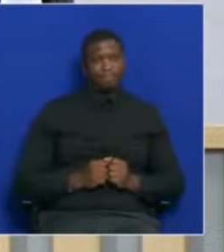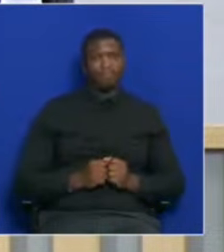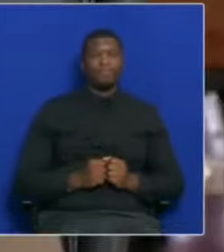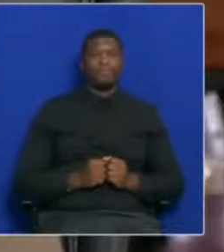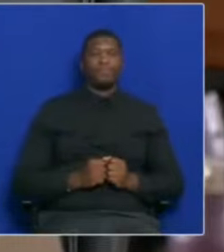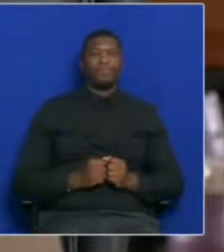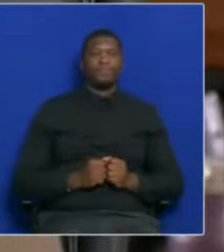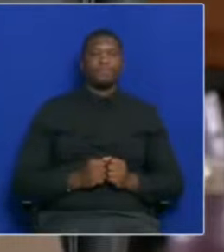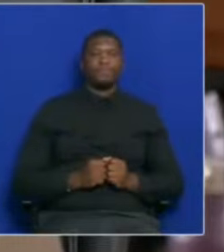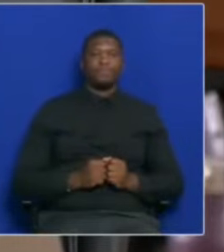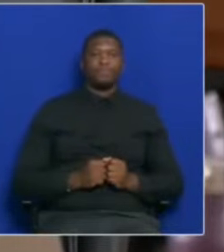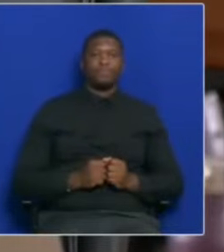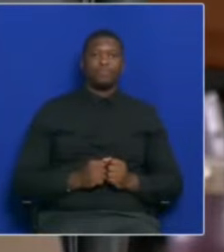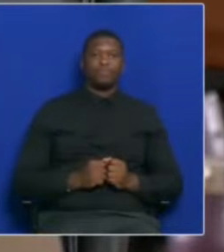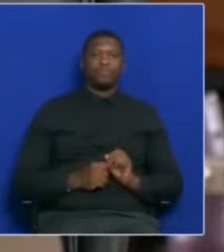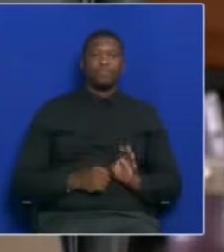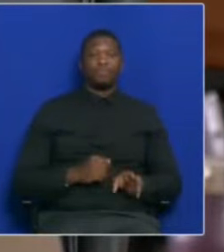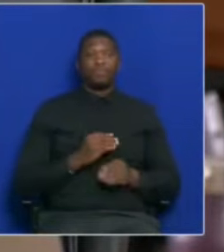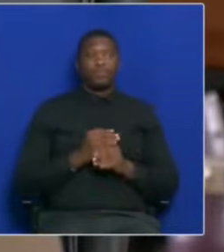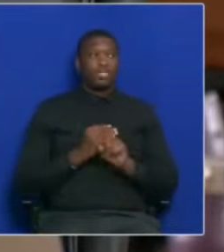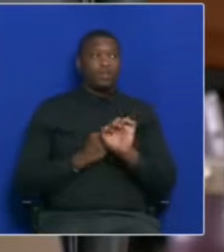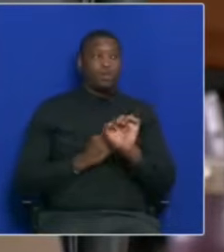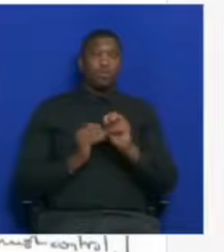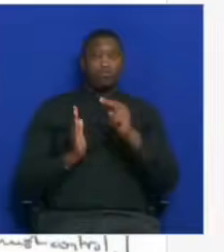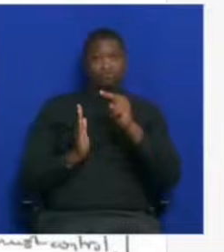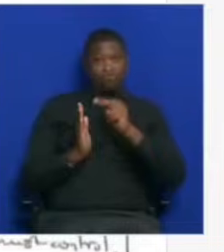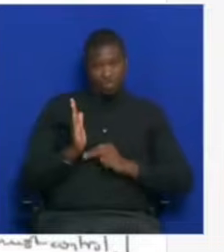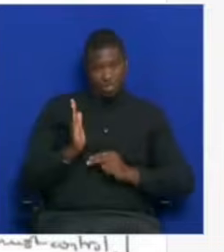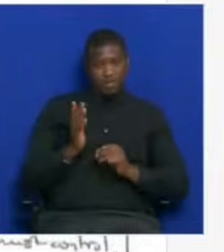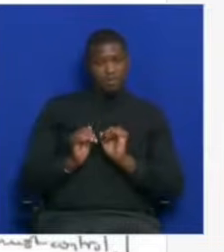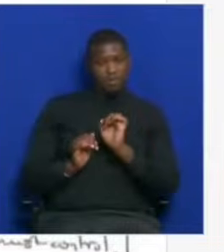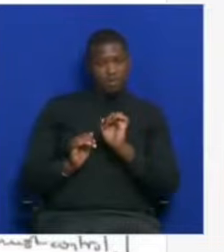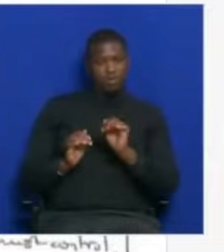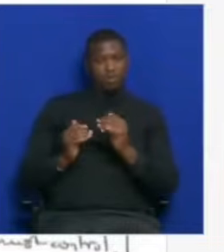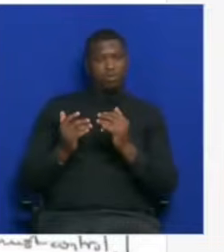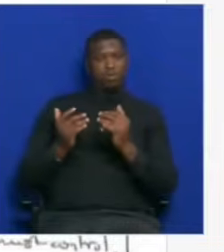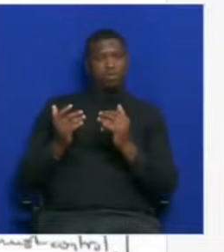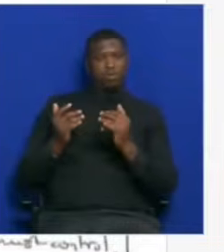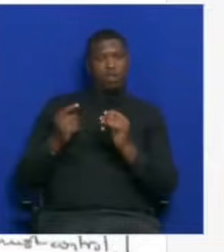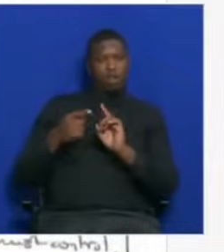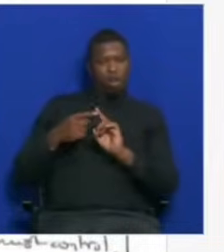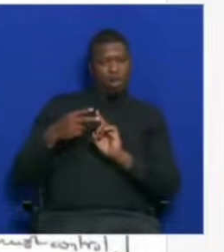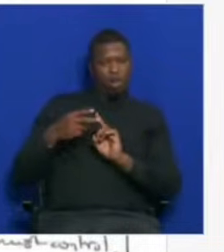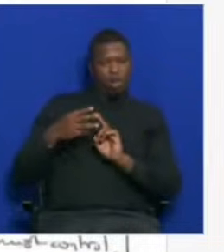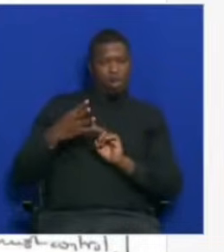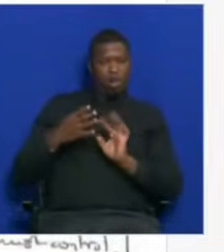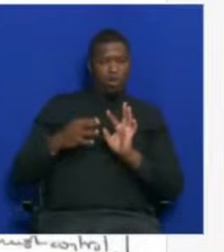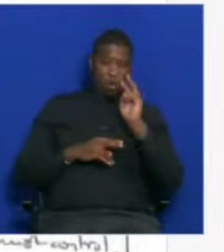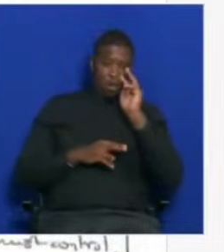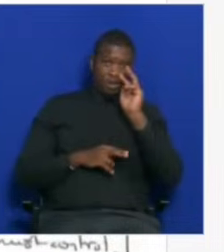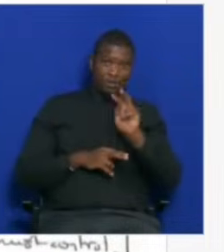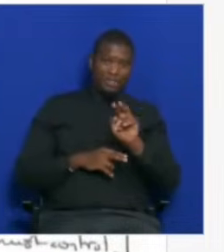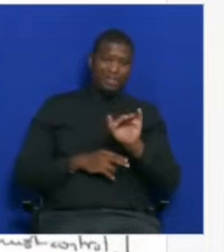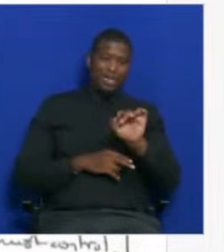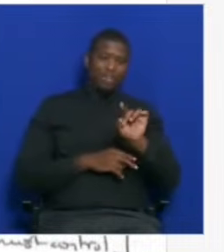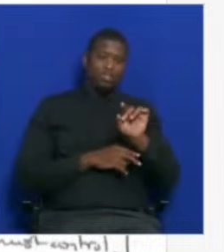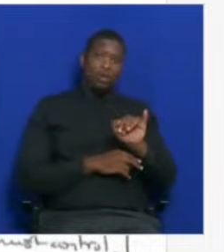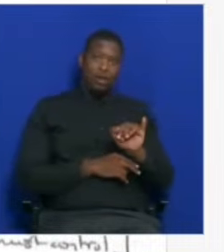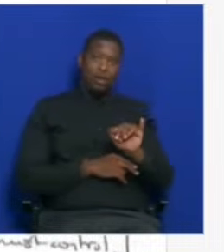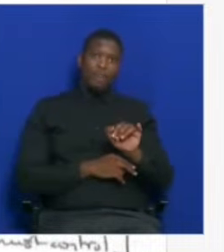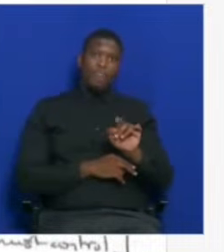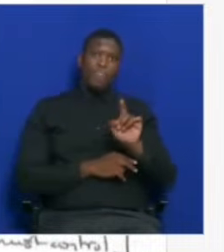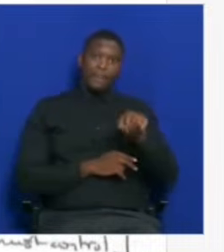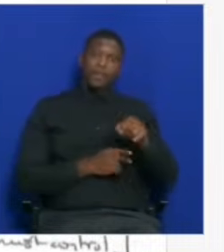if you read those blocks, you'll see that the IGI was to give an intelligence